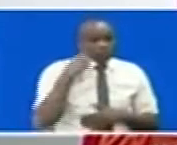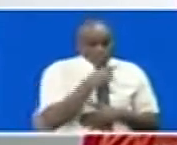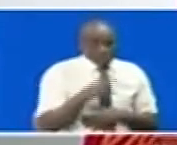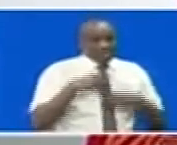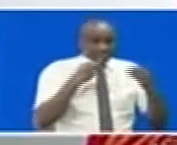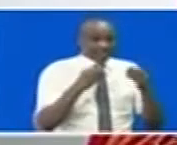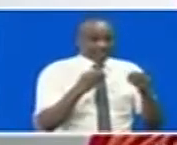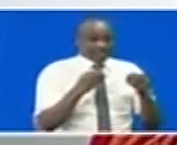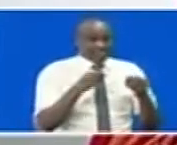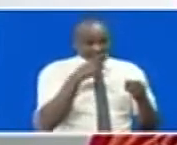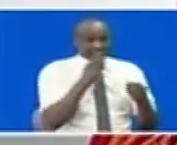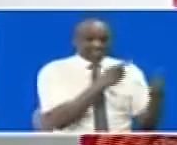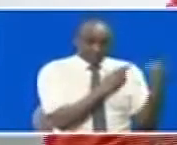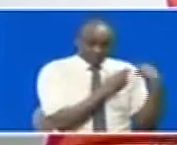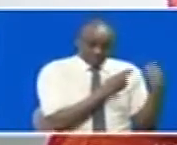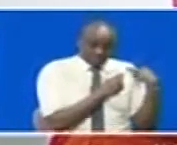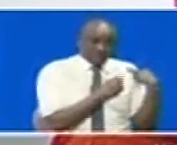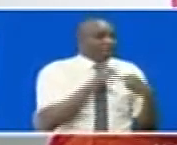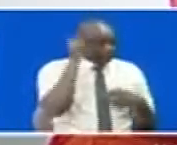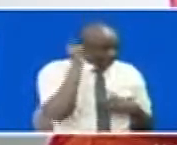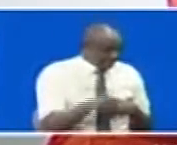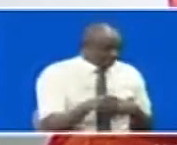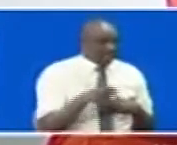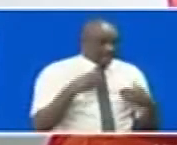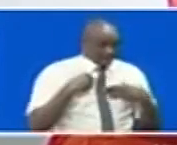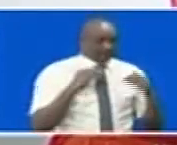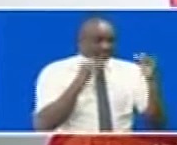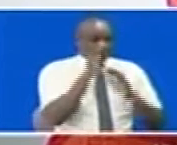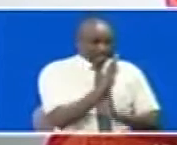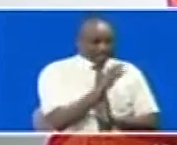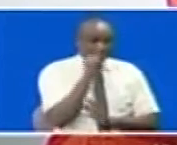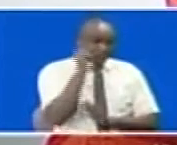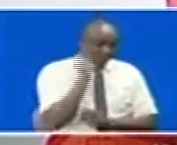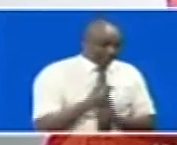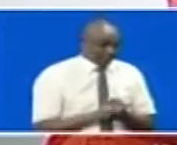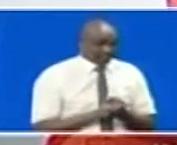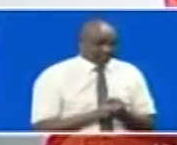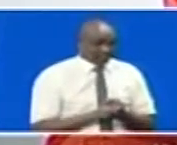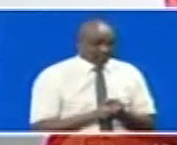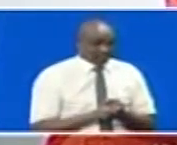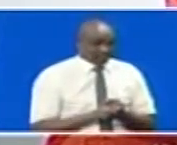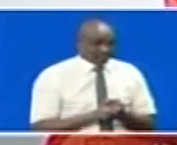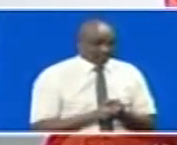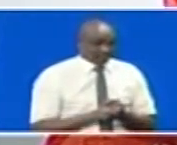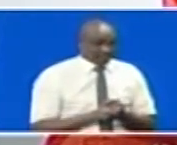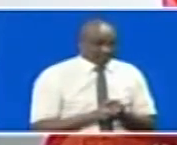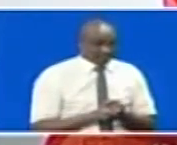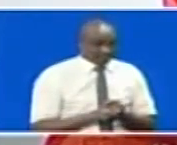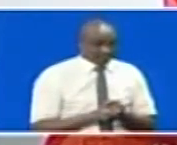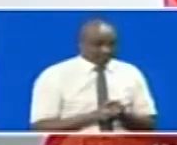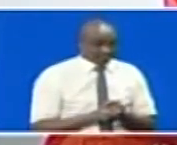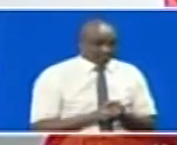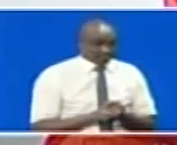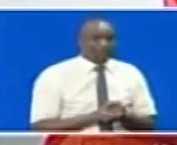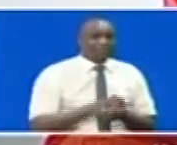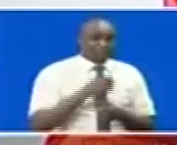entrusted with these things in this country need to get to a level where somebody feels